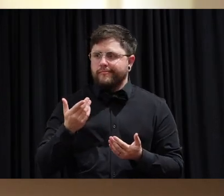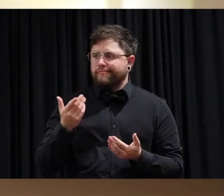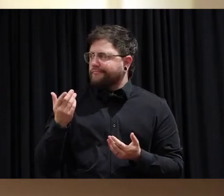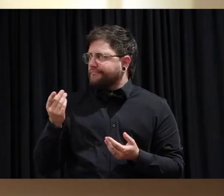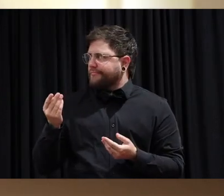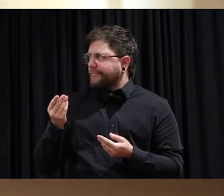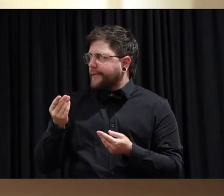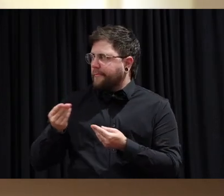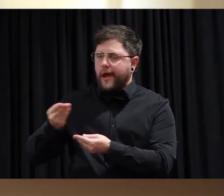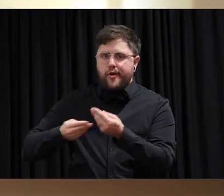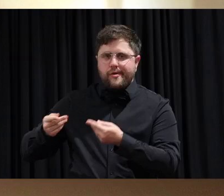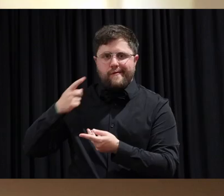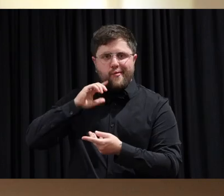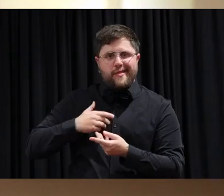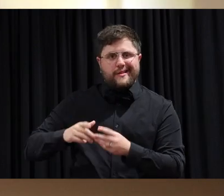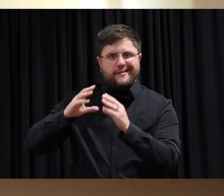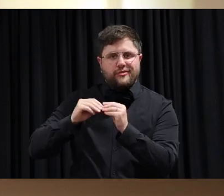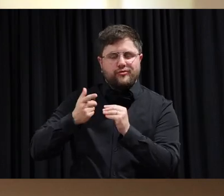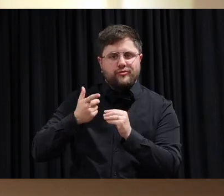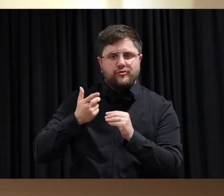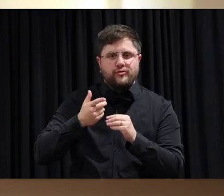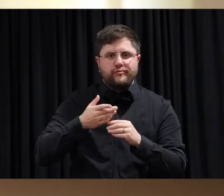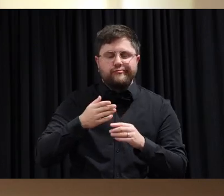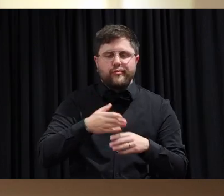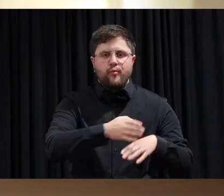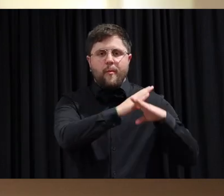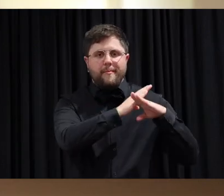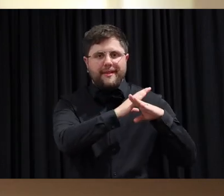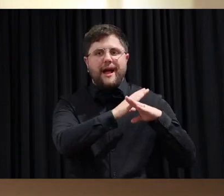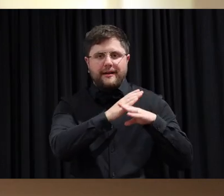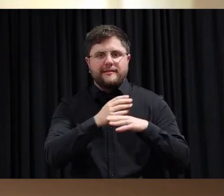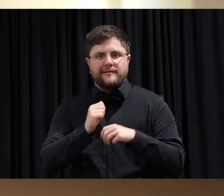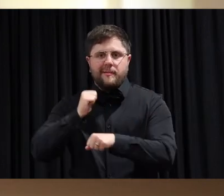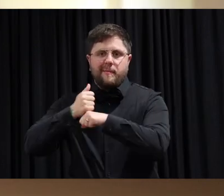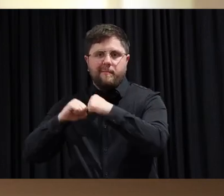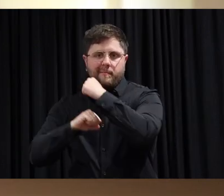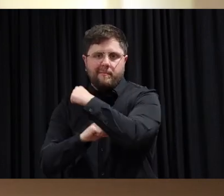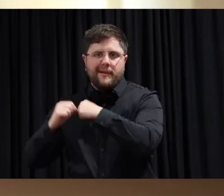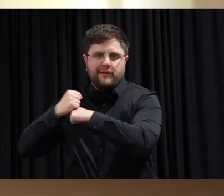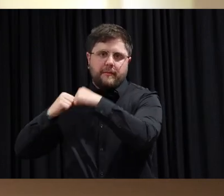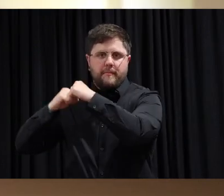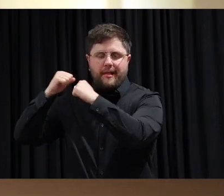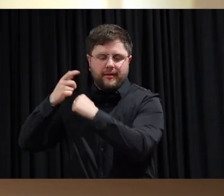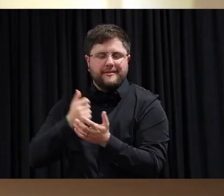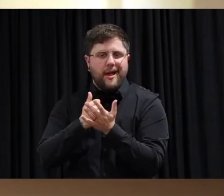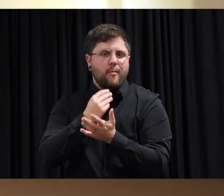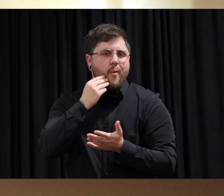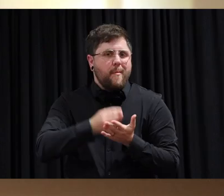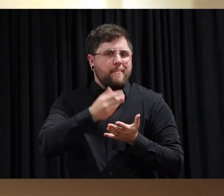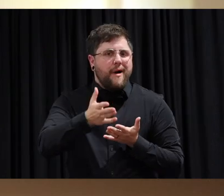for this session, From Roadblocks to Building Blocks, Removing Barriers to Help Homebuyers Build Wealth and